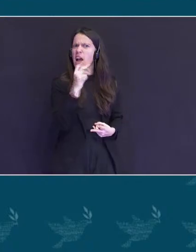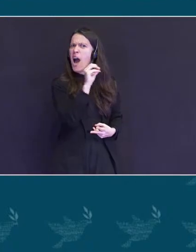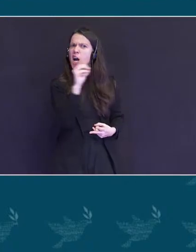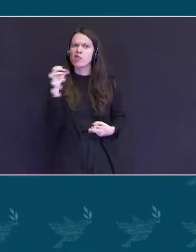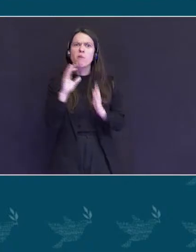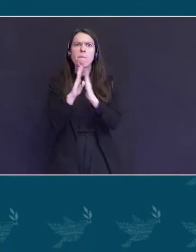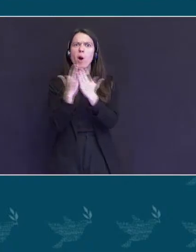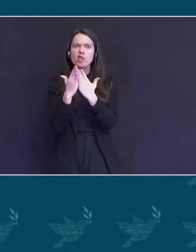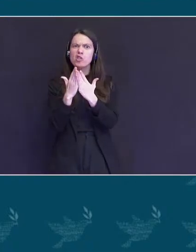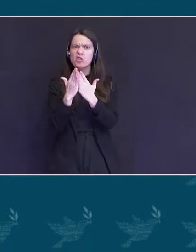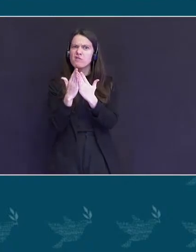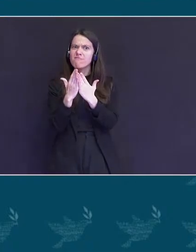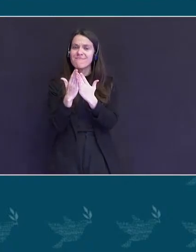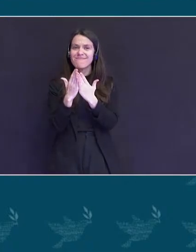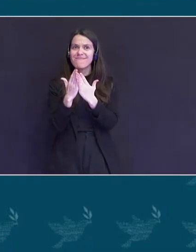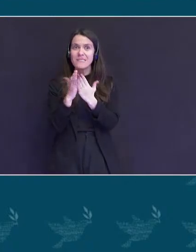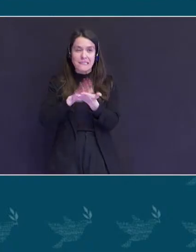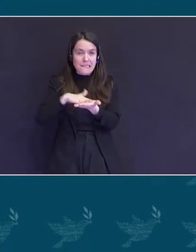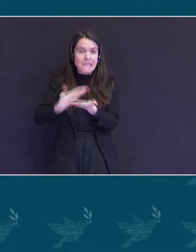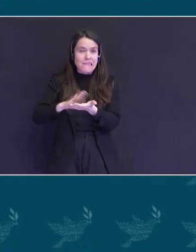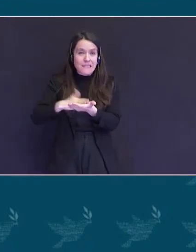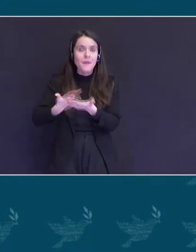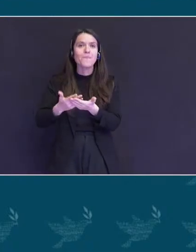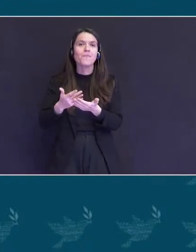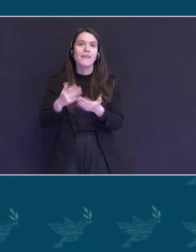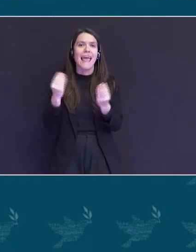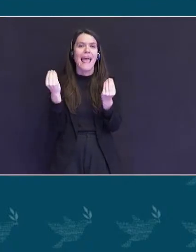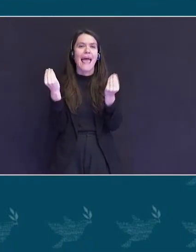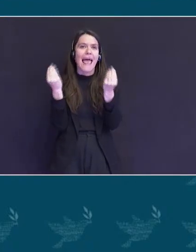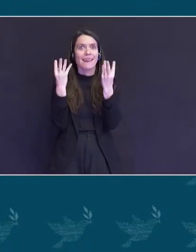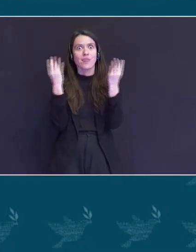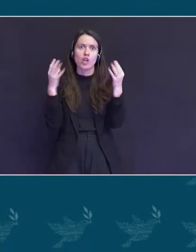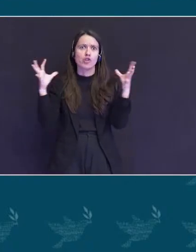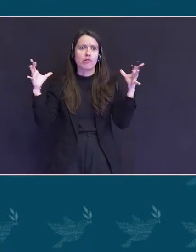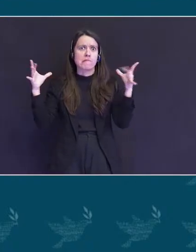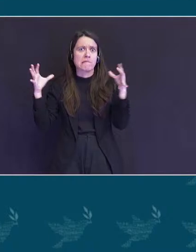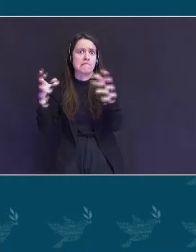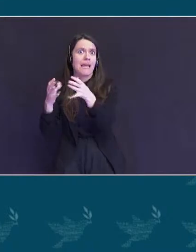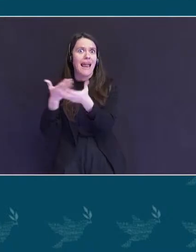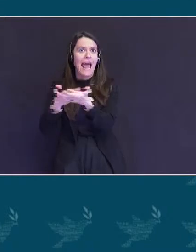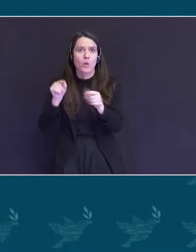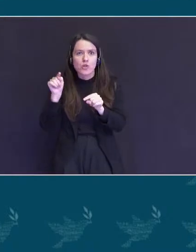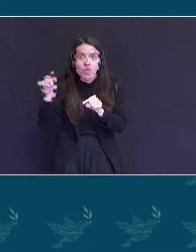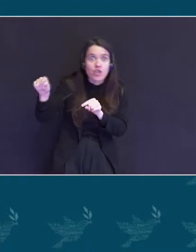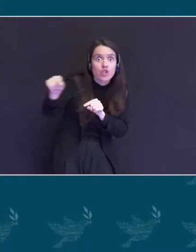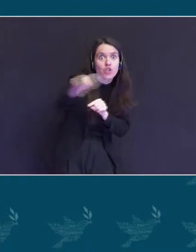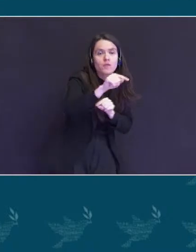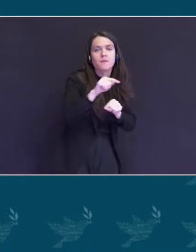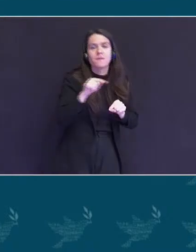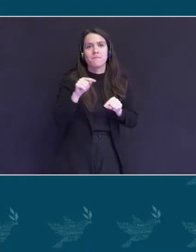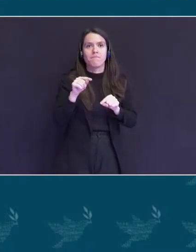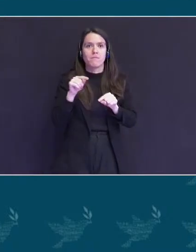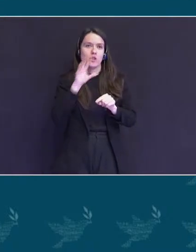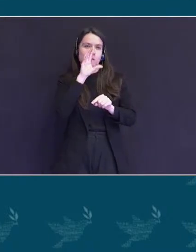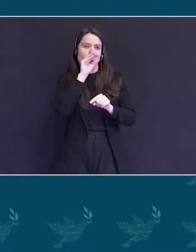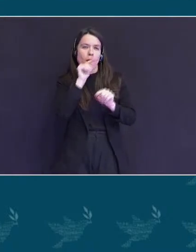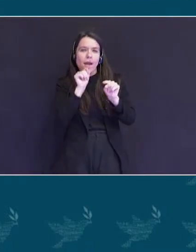translated into endangered languages spoken across